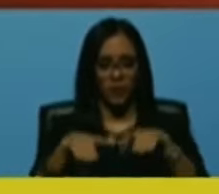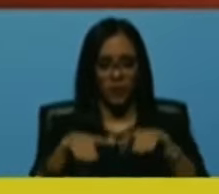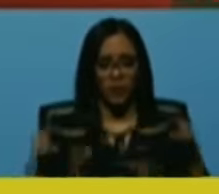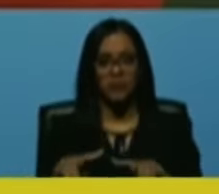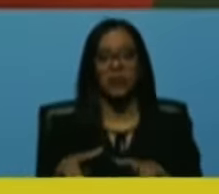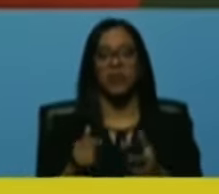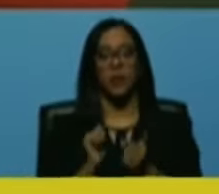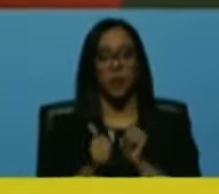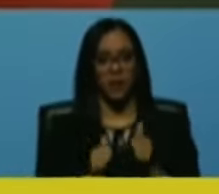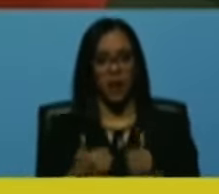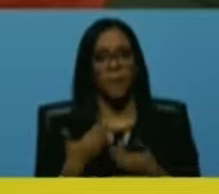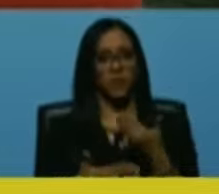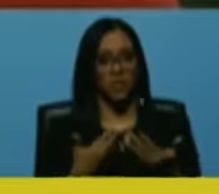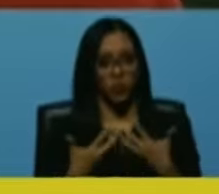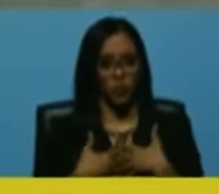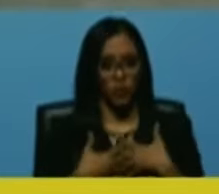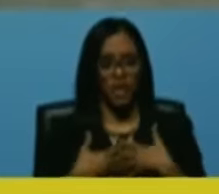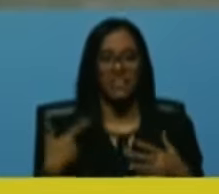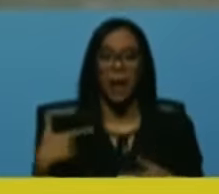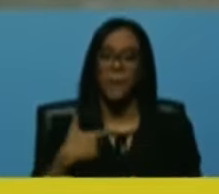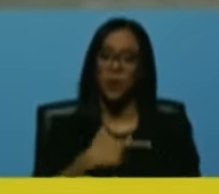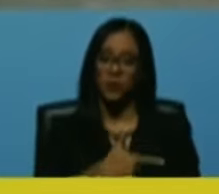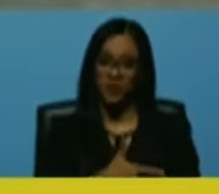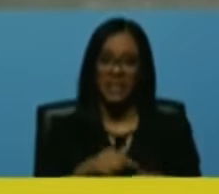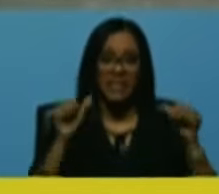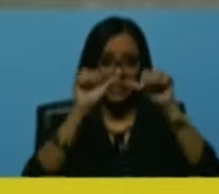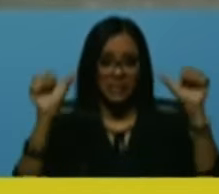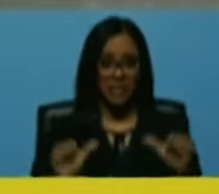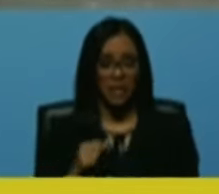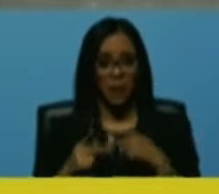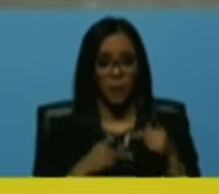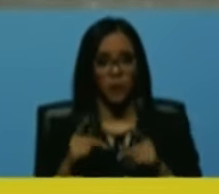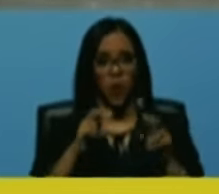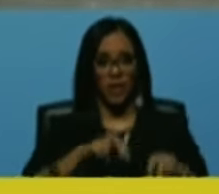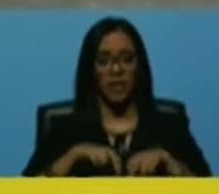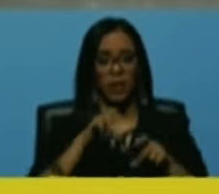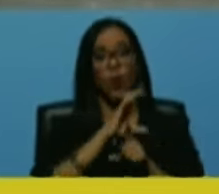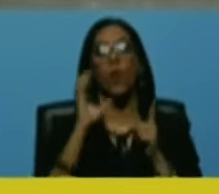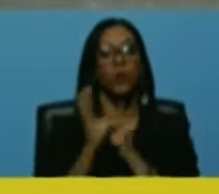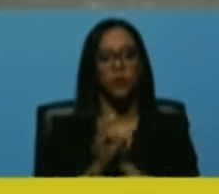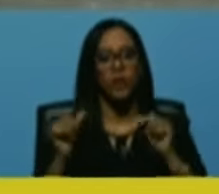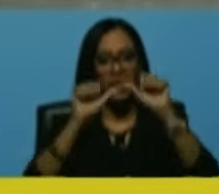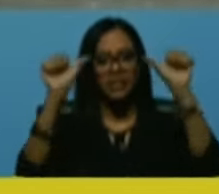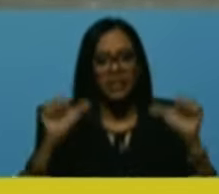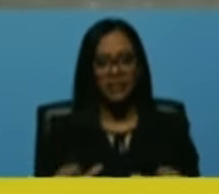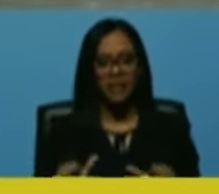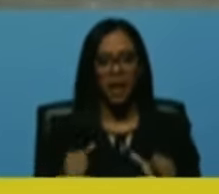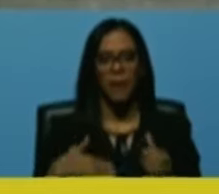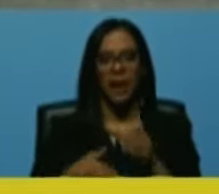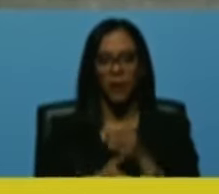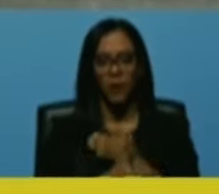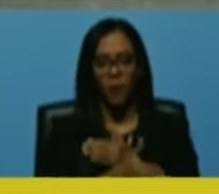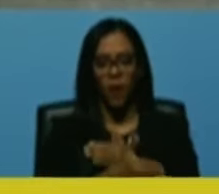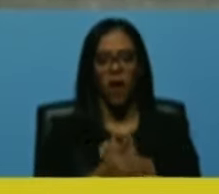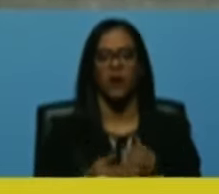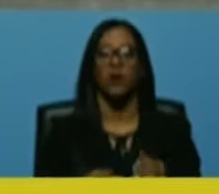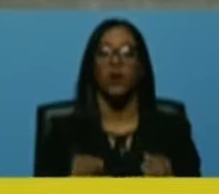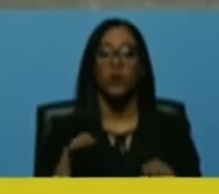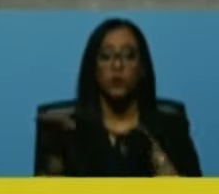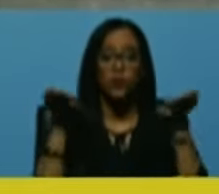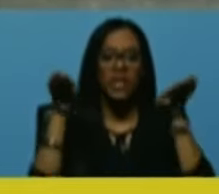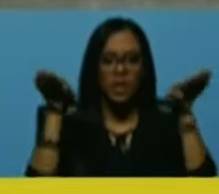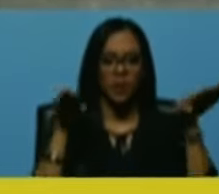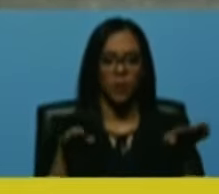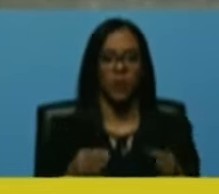sports courts, industrial process, public transportation, agriculture systems, tourism. That